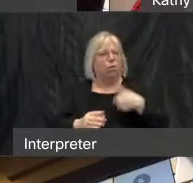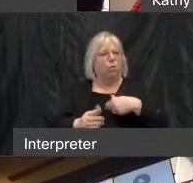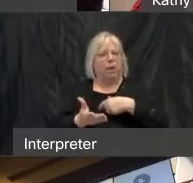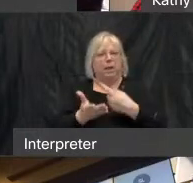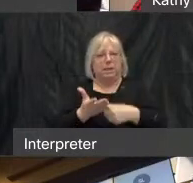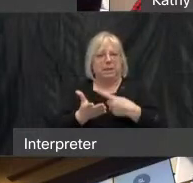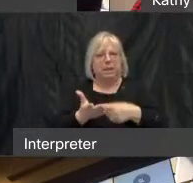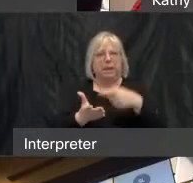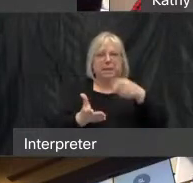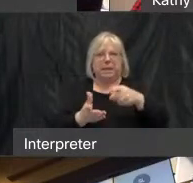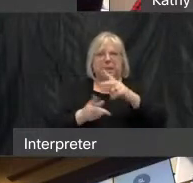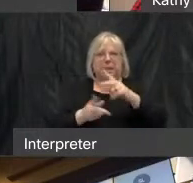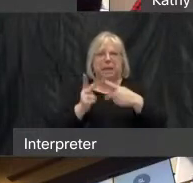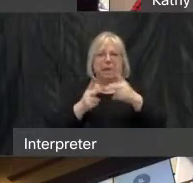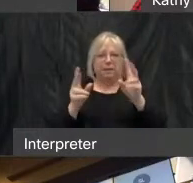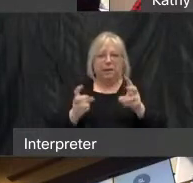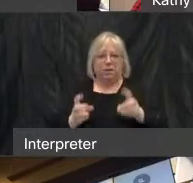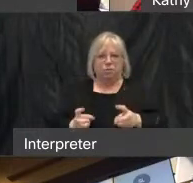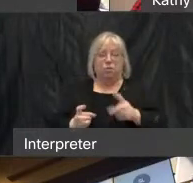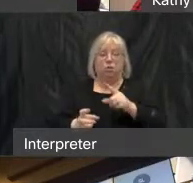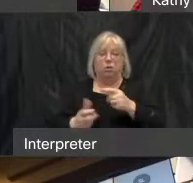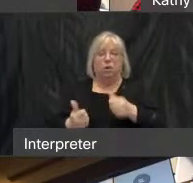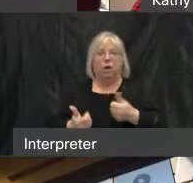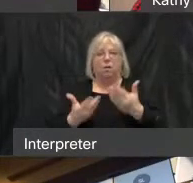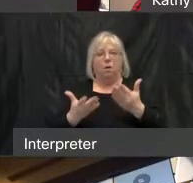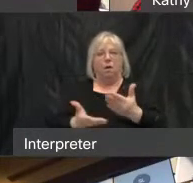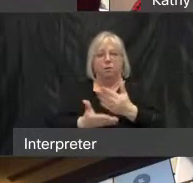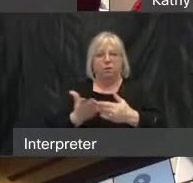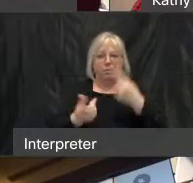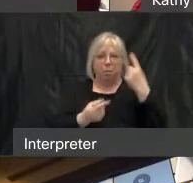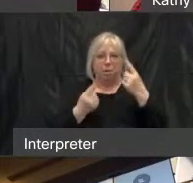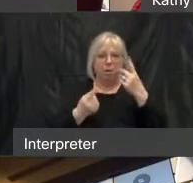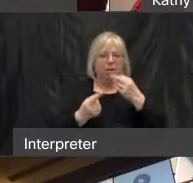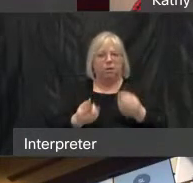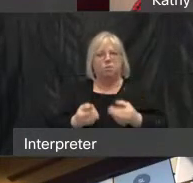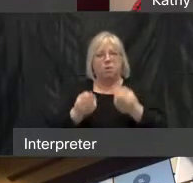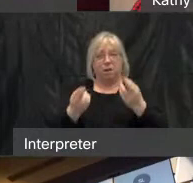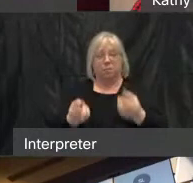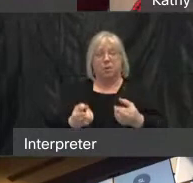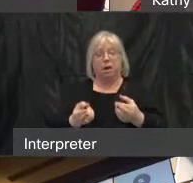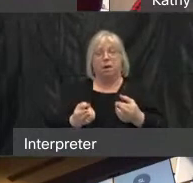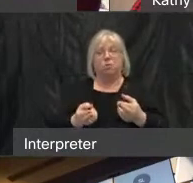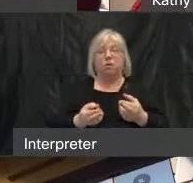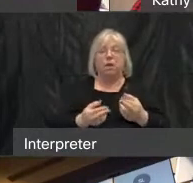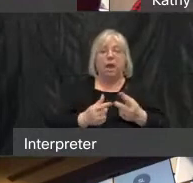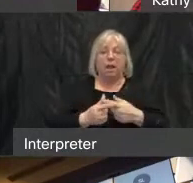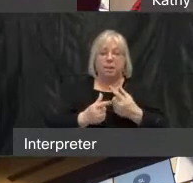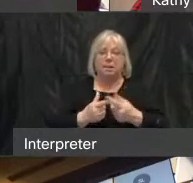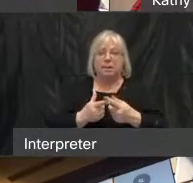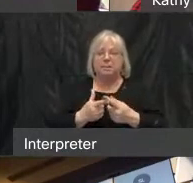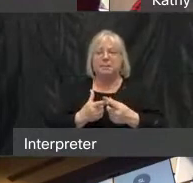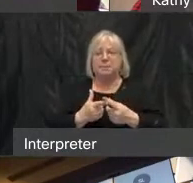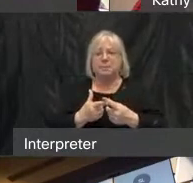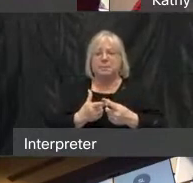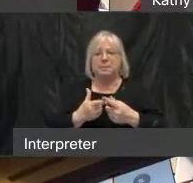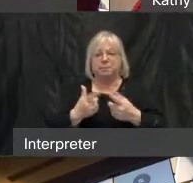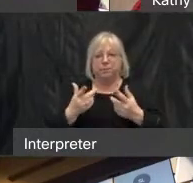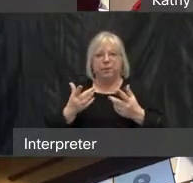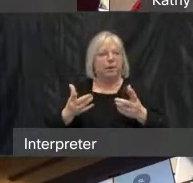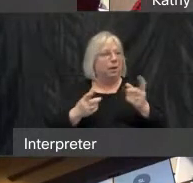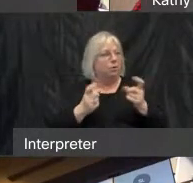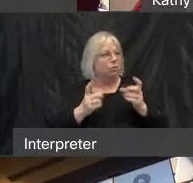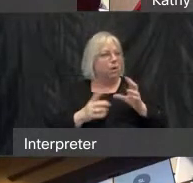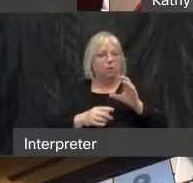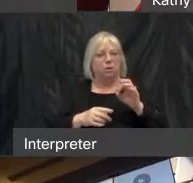discussions there where you can offer some thoughts and recommendation. And then